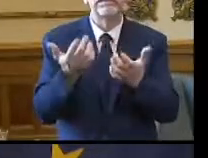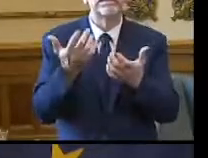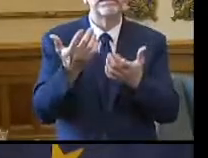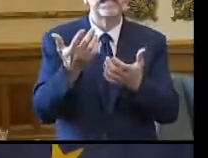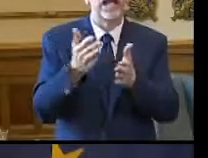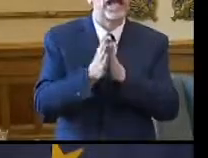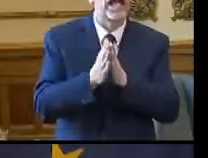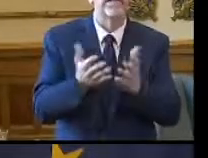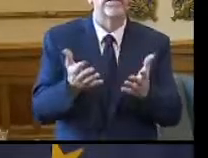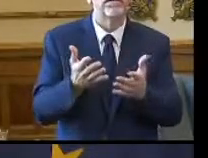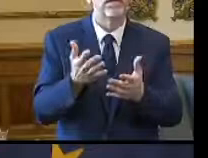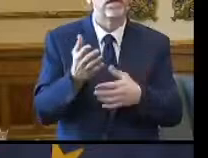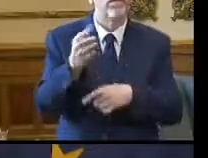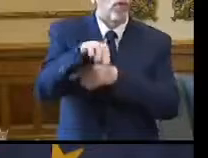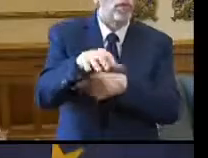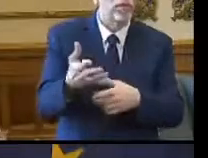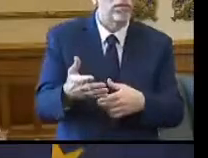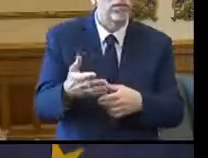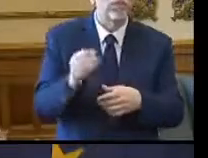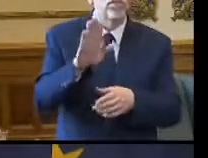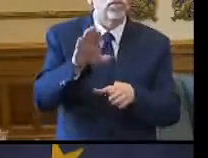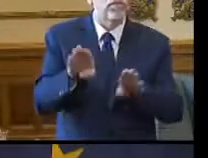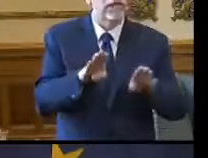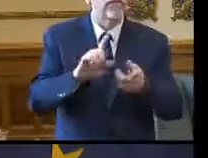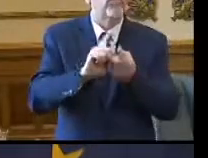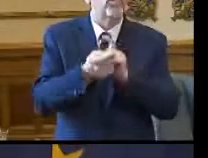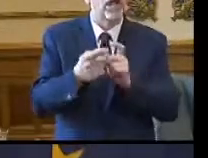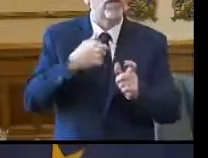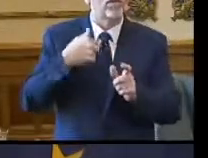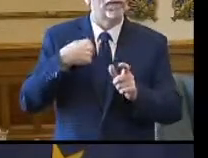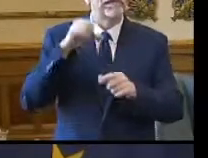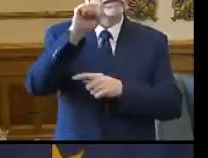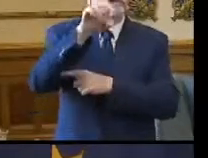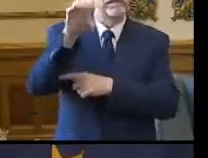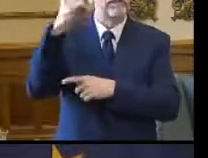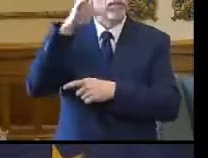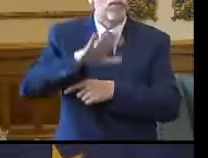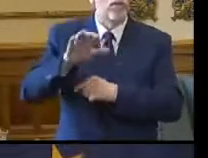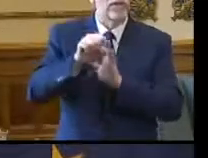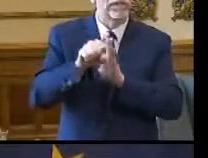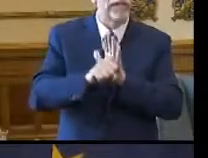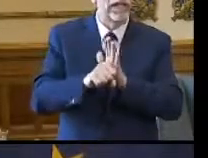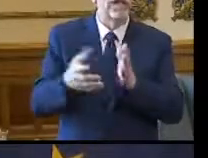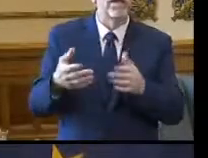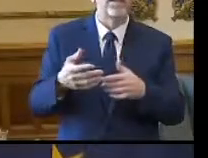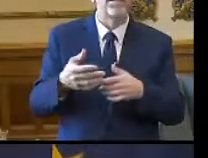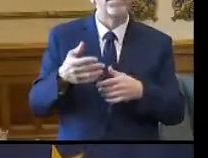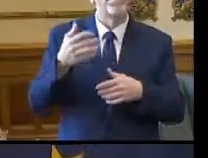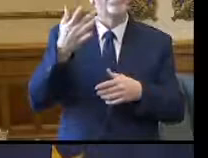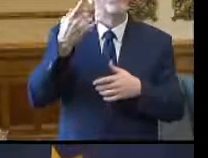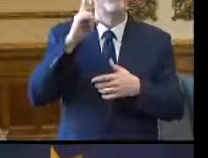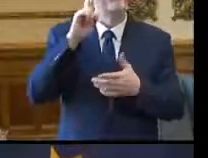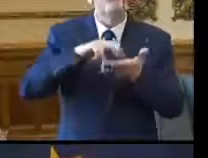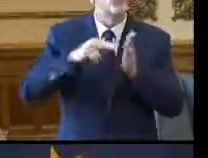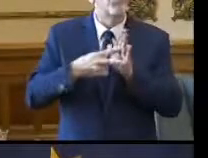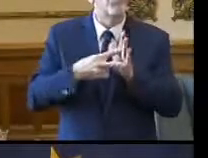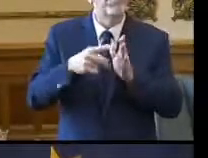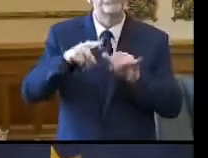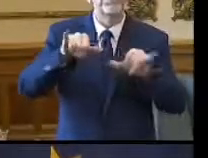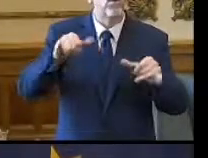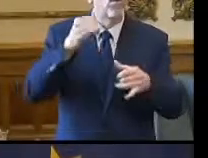First is Mark Keelman. He's the Director of Quality and Infection Control at Union Hospital. He served in this position for the past 6